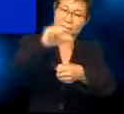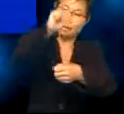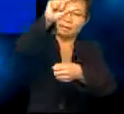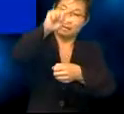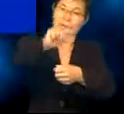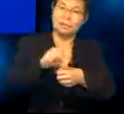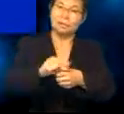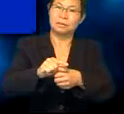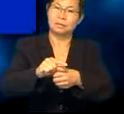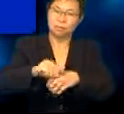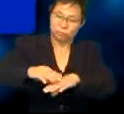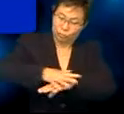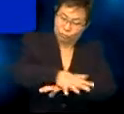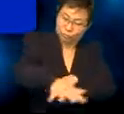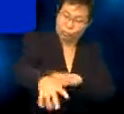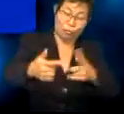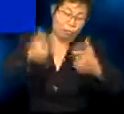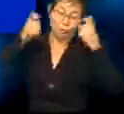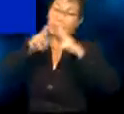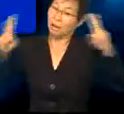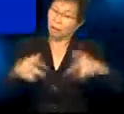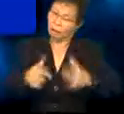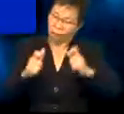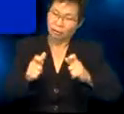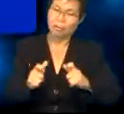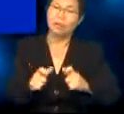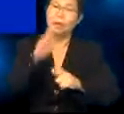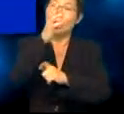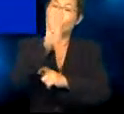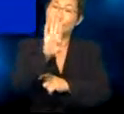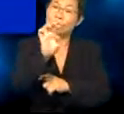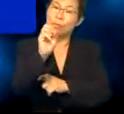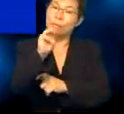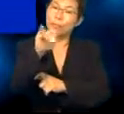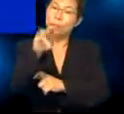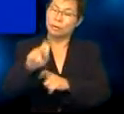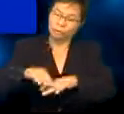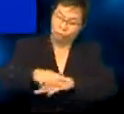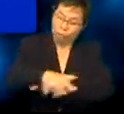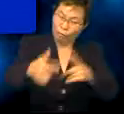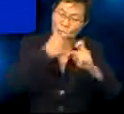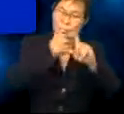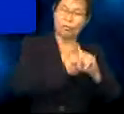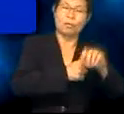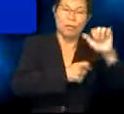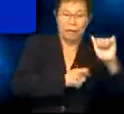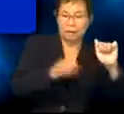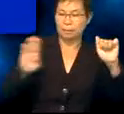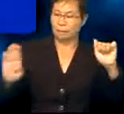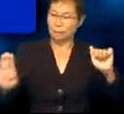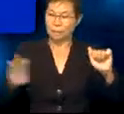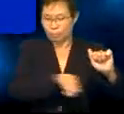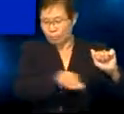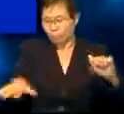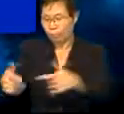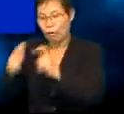In gases, the rate of diffusion is the fastest. The bromine gas spreads quickly from gas jar